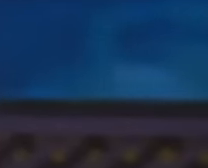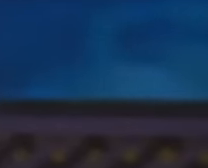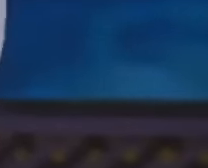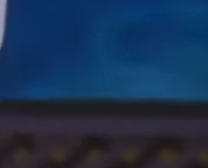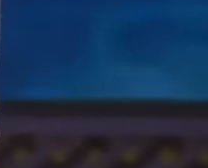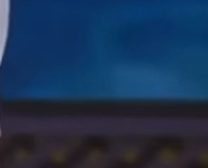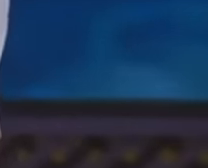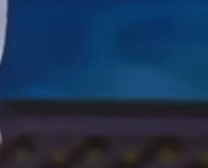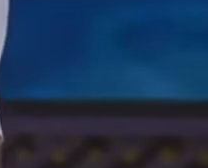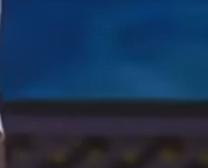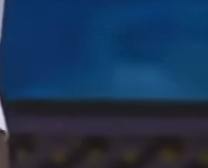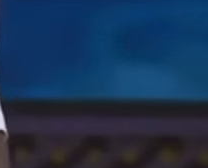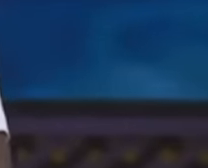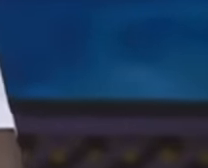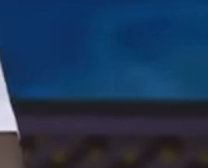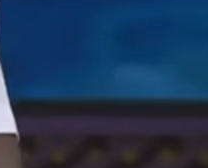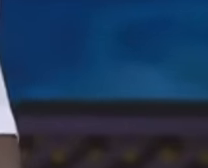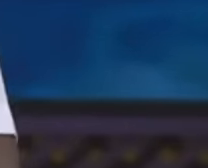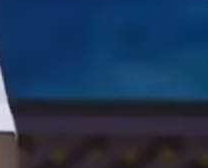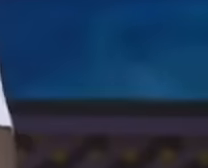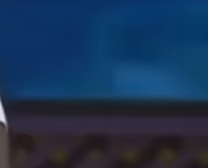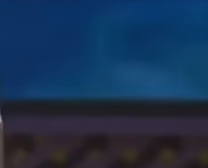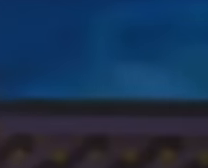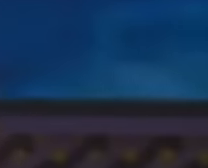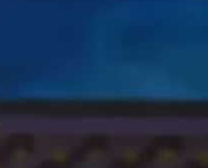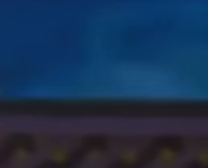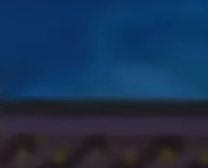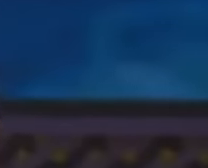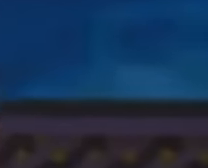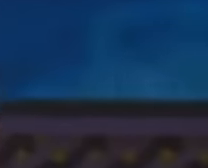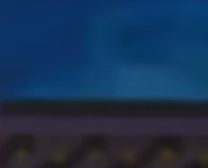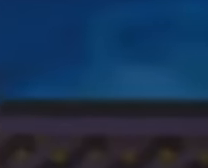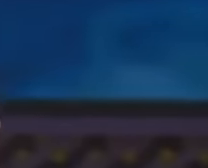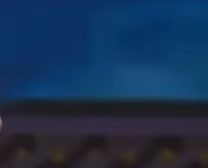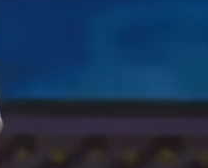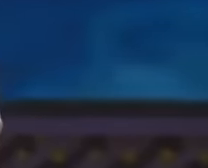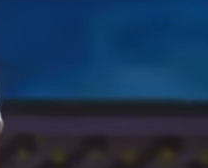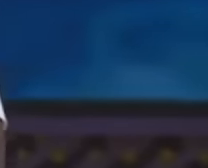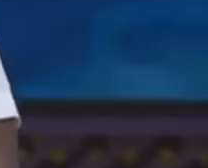When the Almighty God set that man